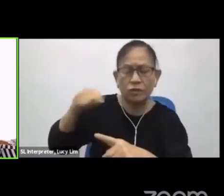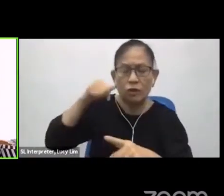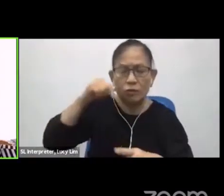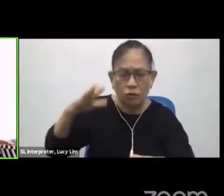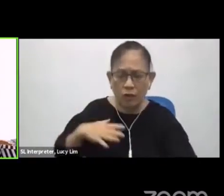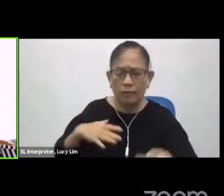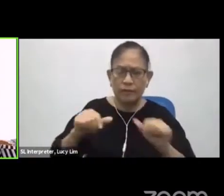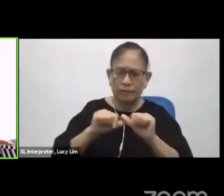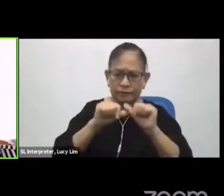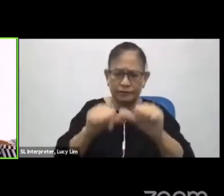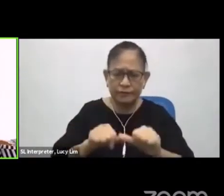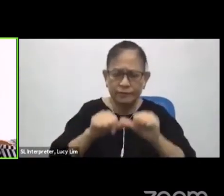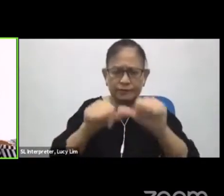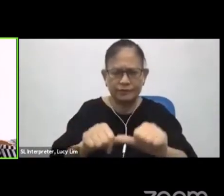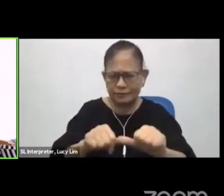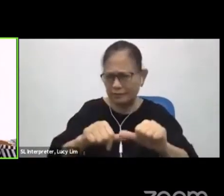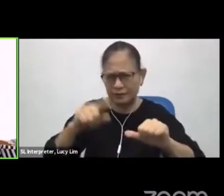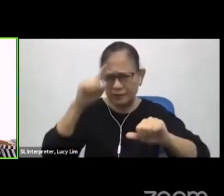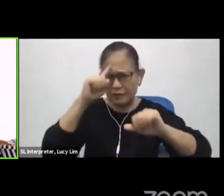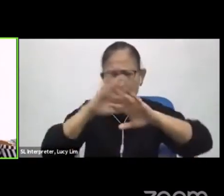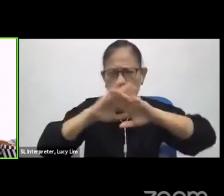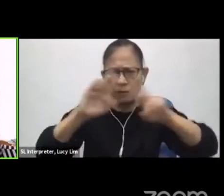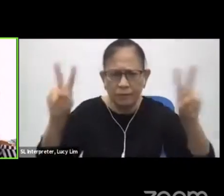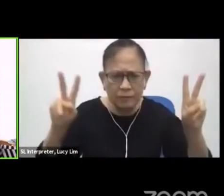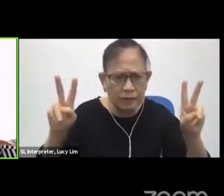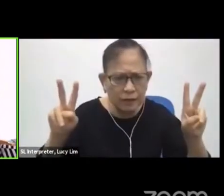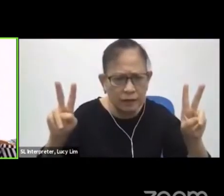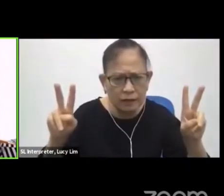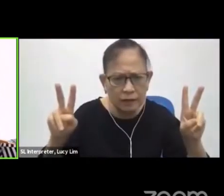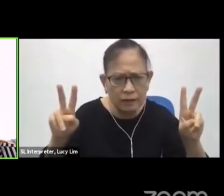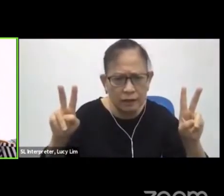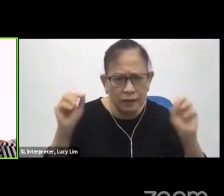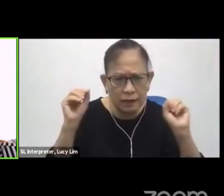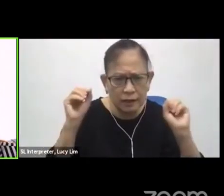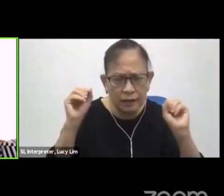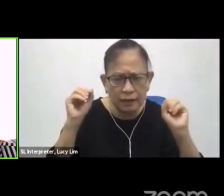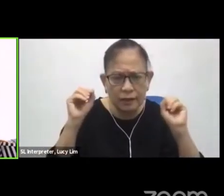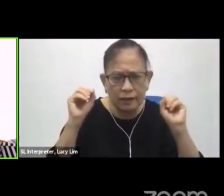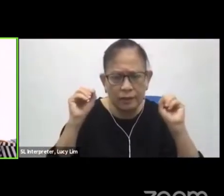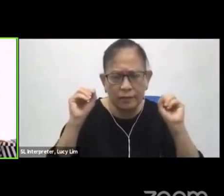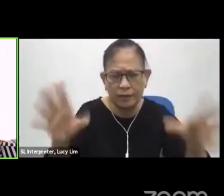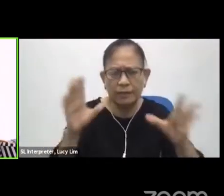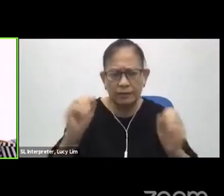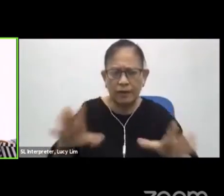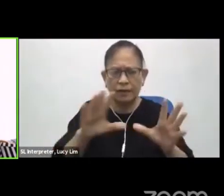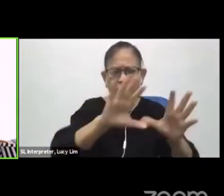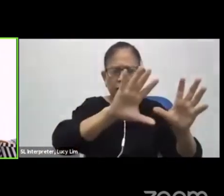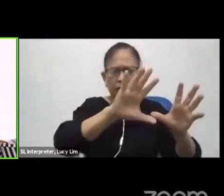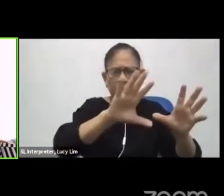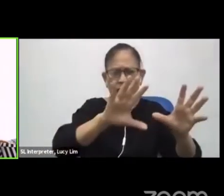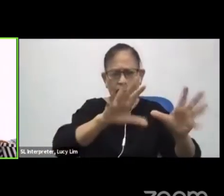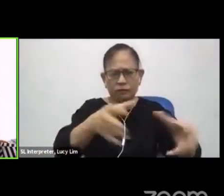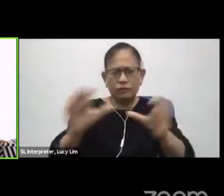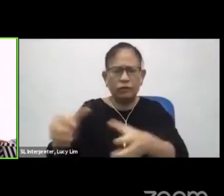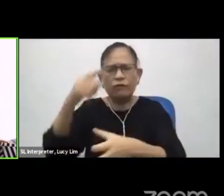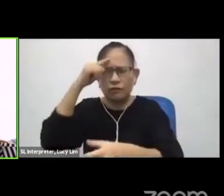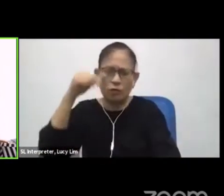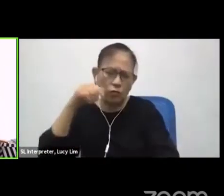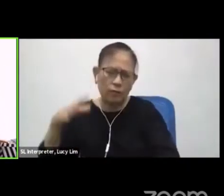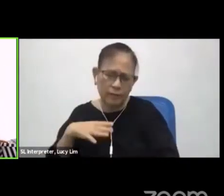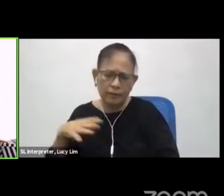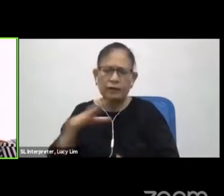development, peace, as well as to the fulfillment of the many chapters of women and girls' human rights.